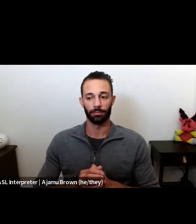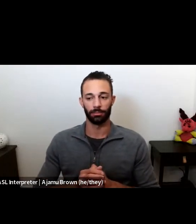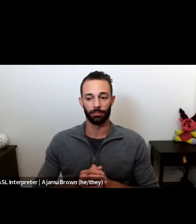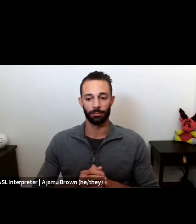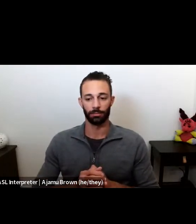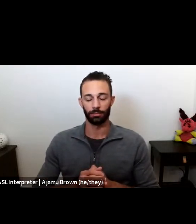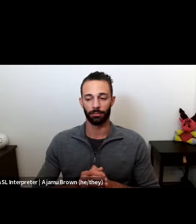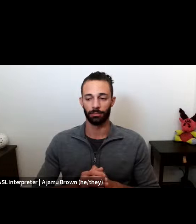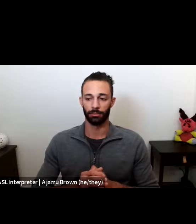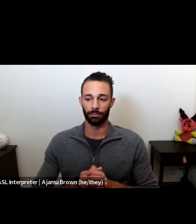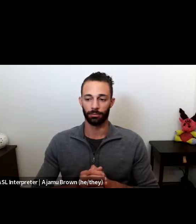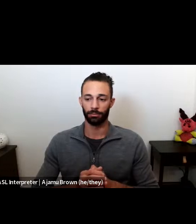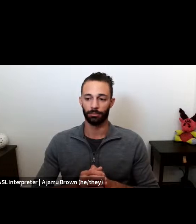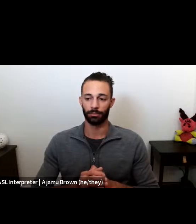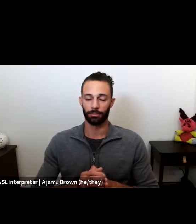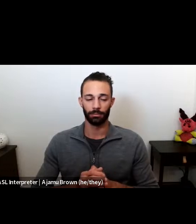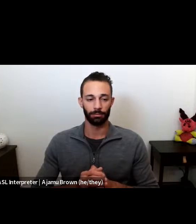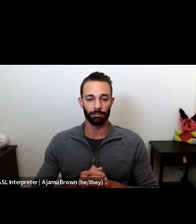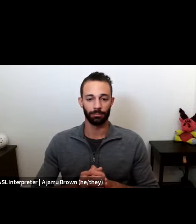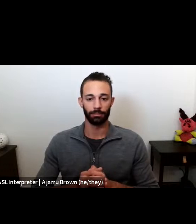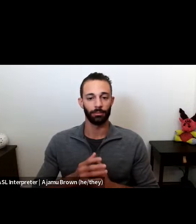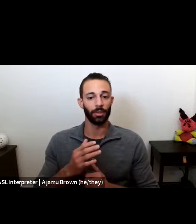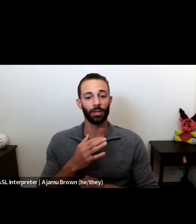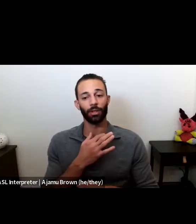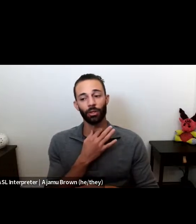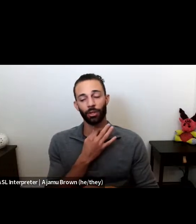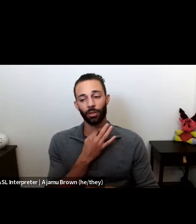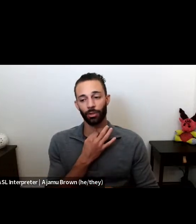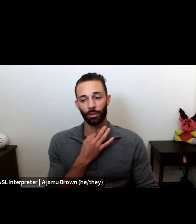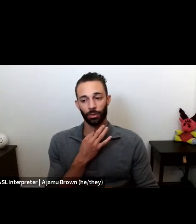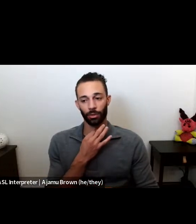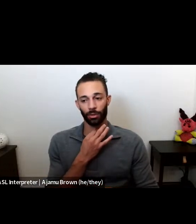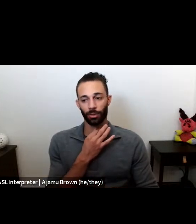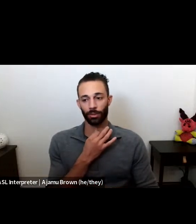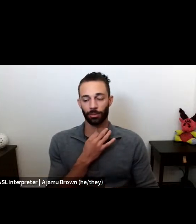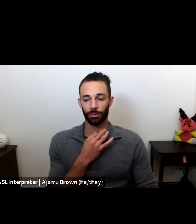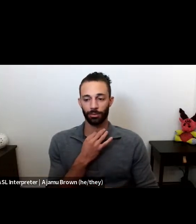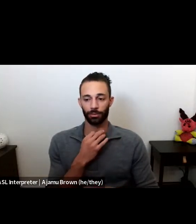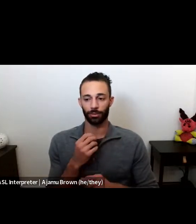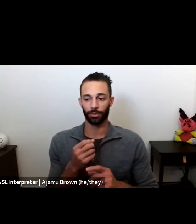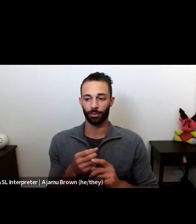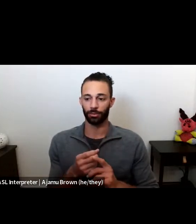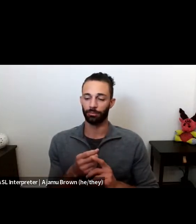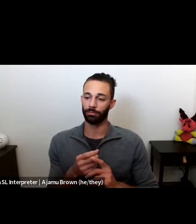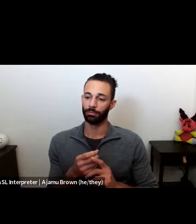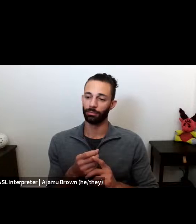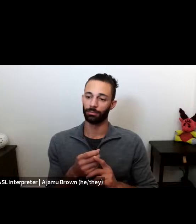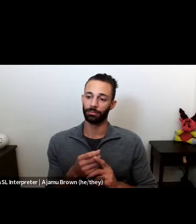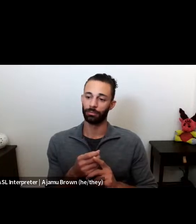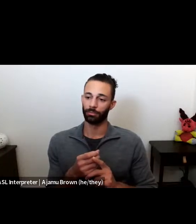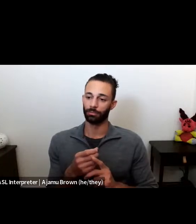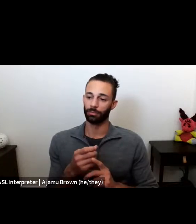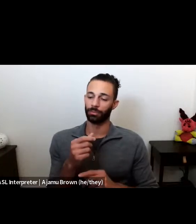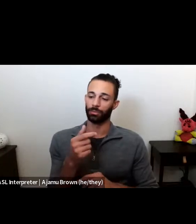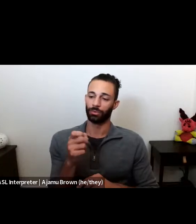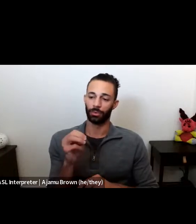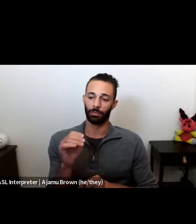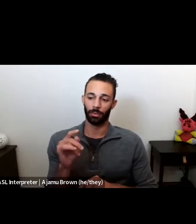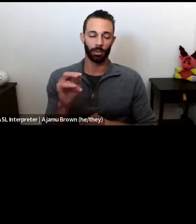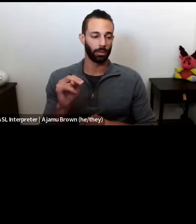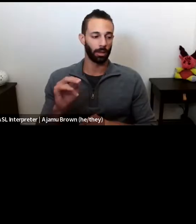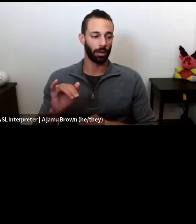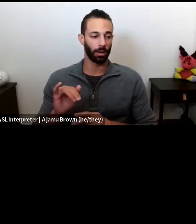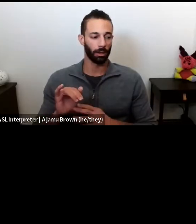curious, ever curious Geminis. You are getting the Crow Tarot.